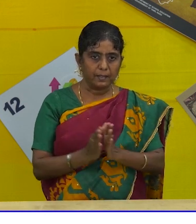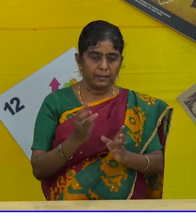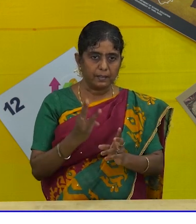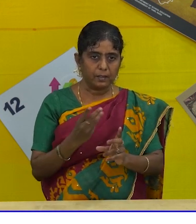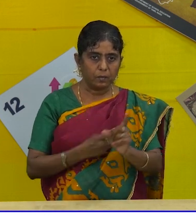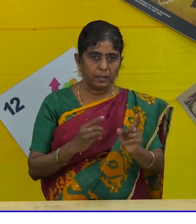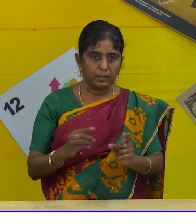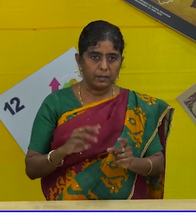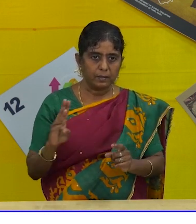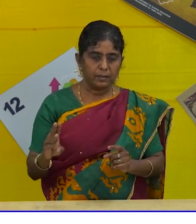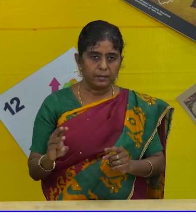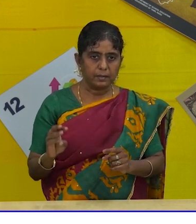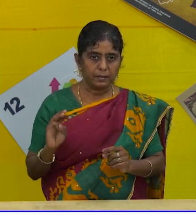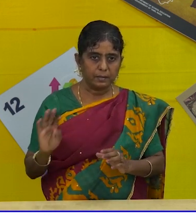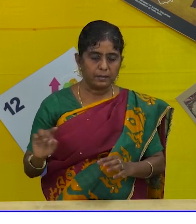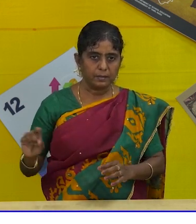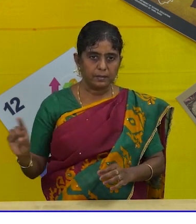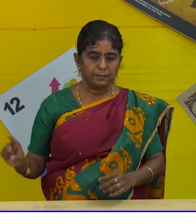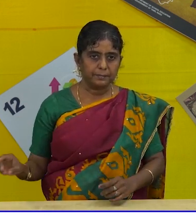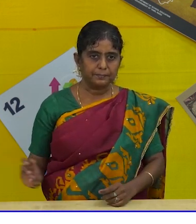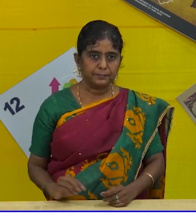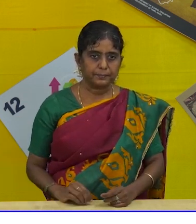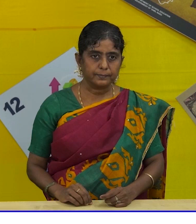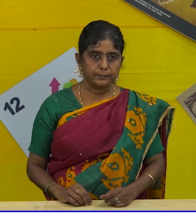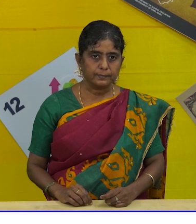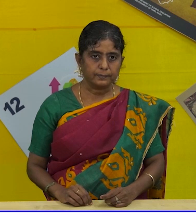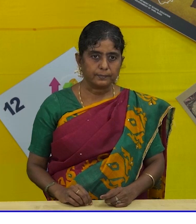plus 3y equal to 3, take it as equation 3.